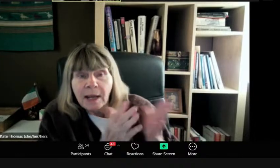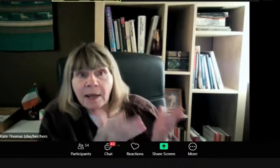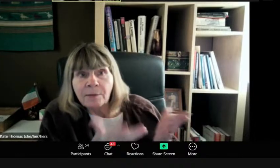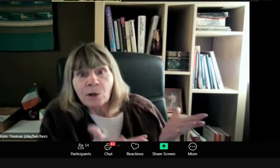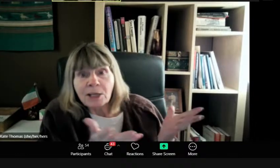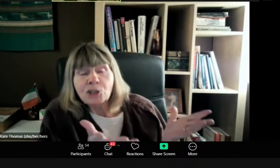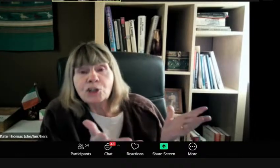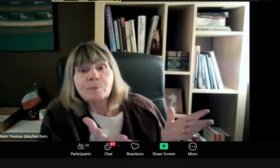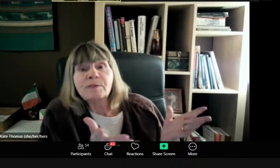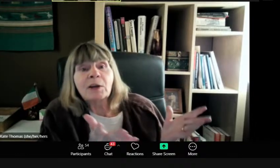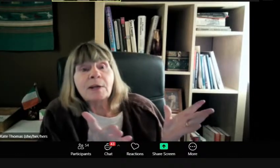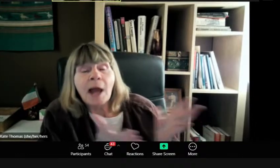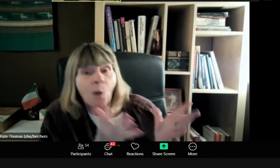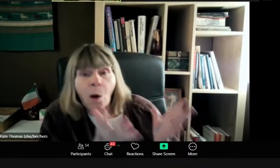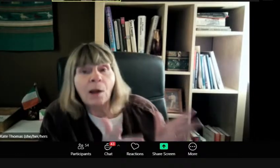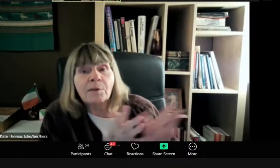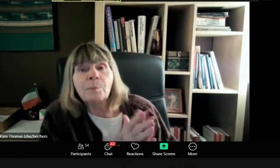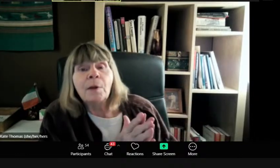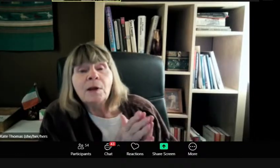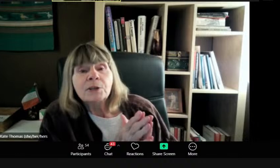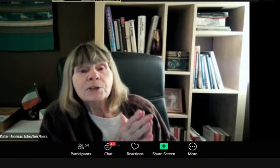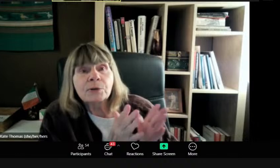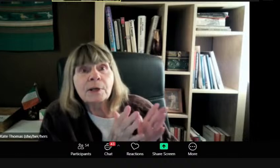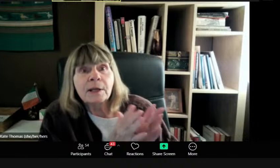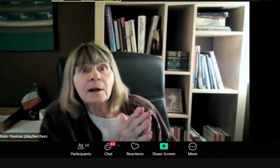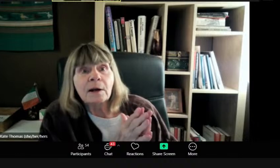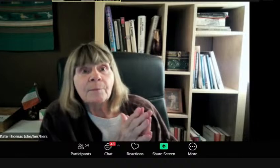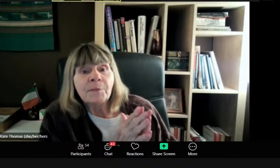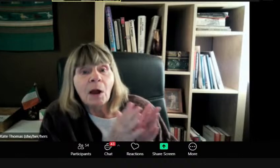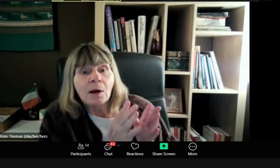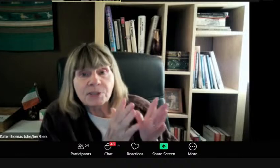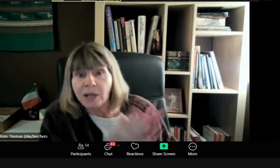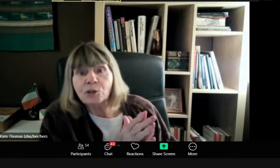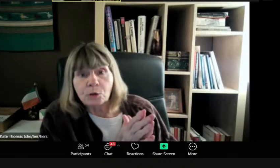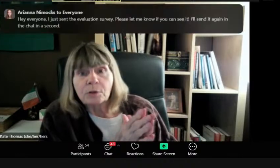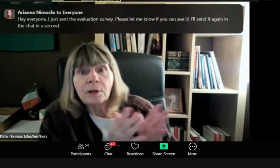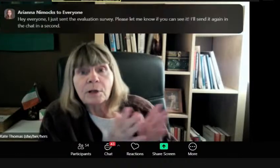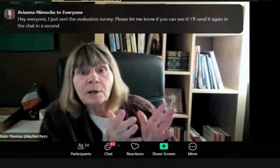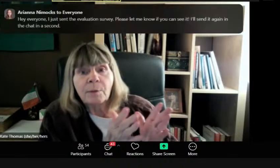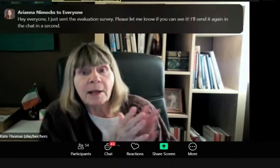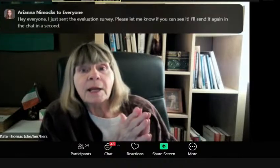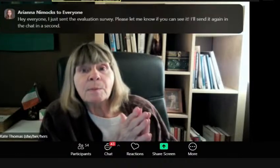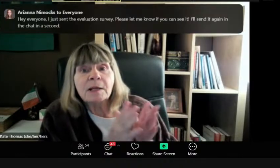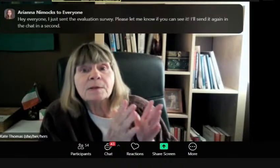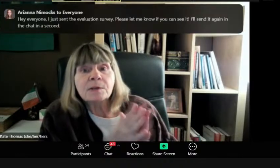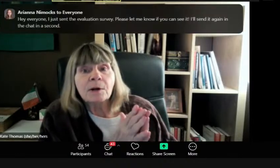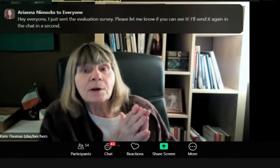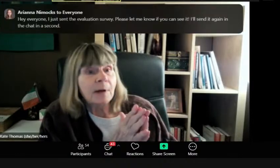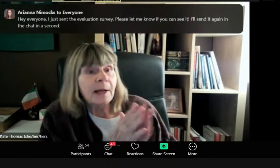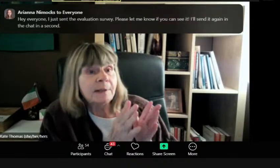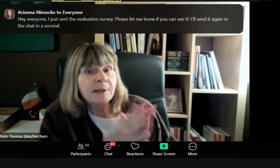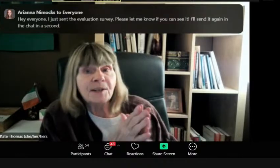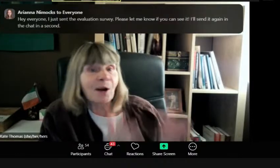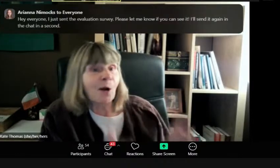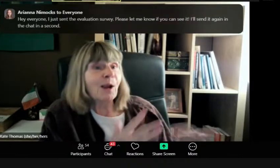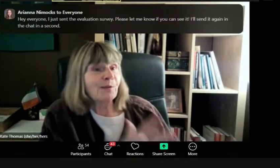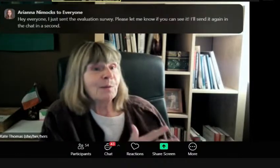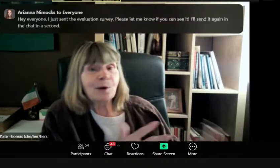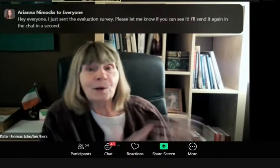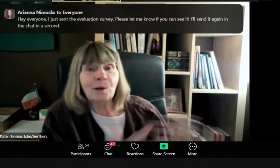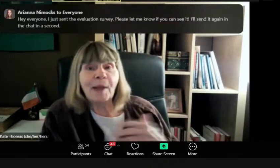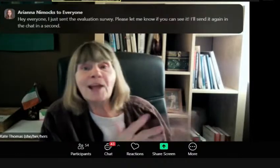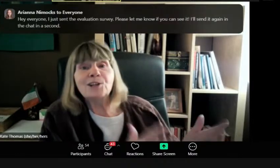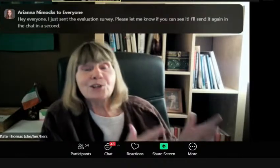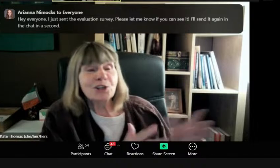relationships. And relationships vary. Not all of them certainly are sexual by any means, and not all of them